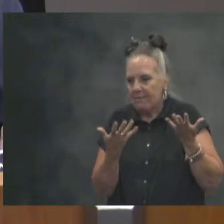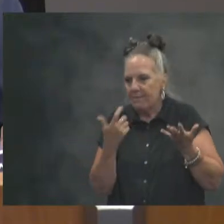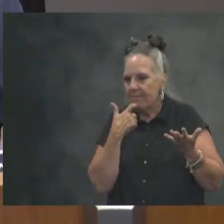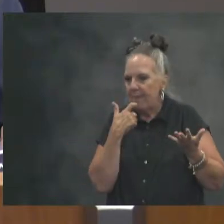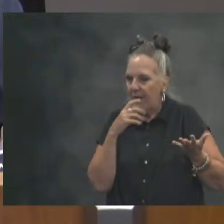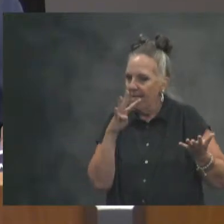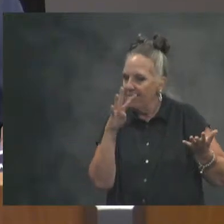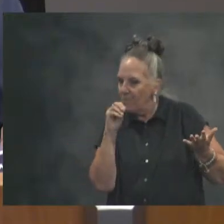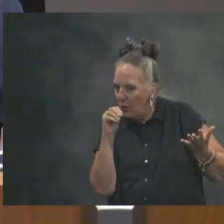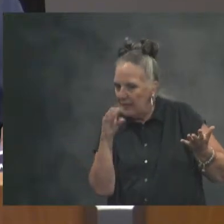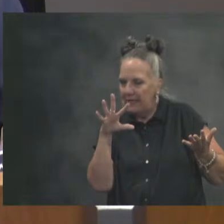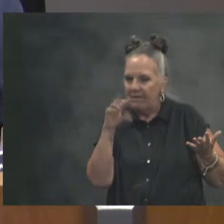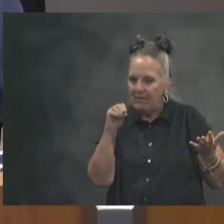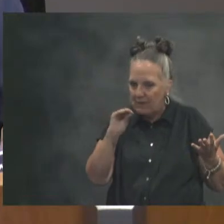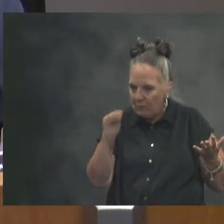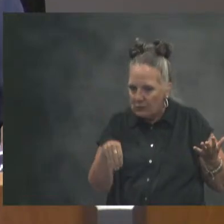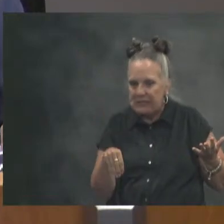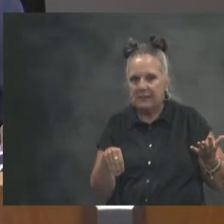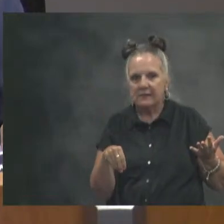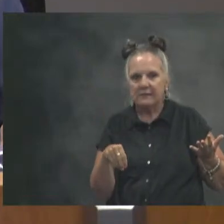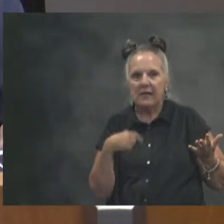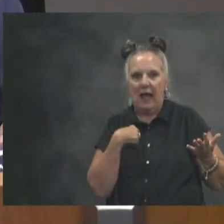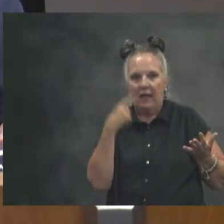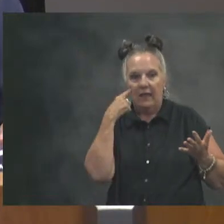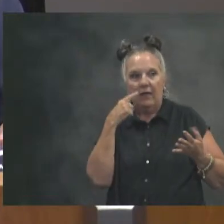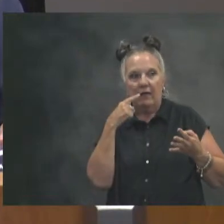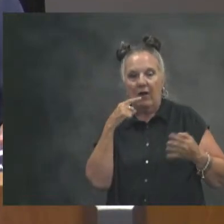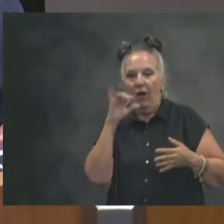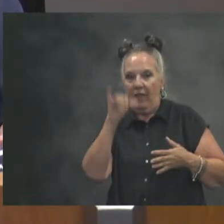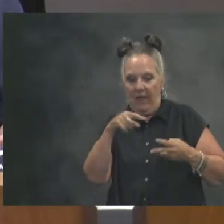40 or 50% at least on those three.